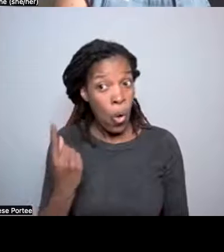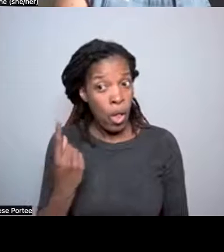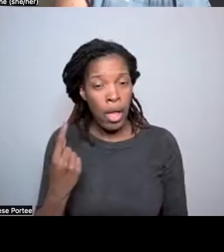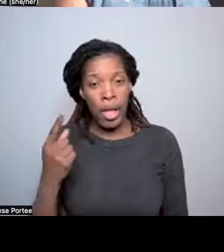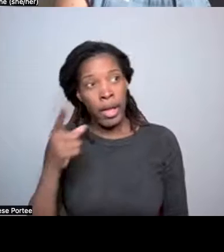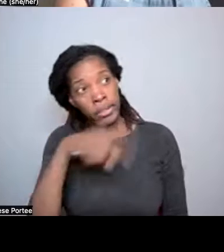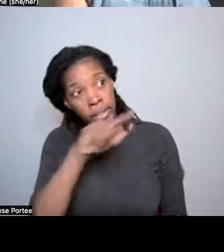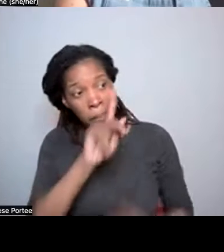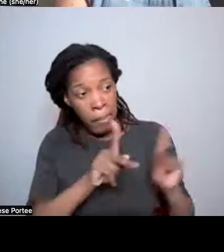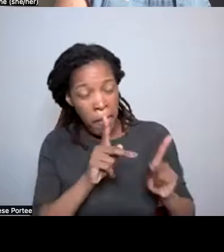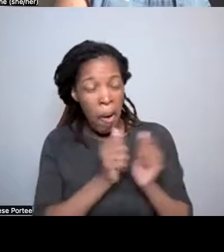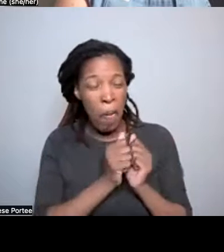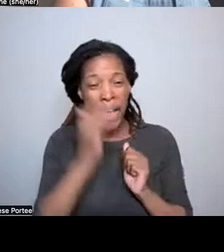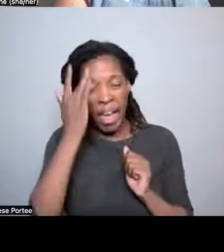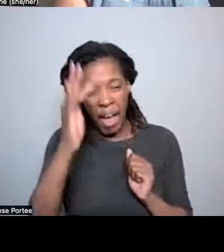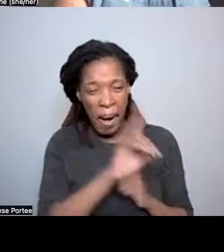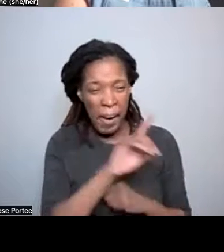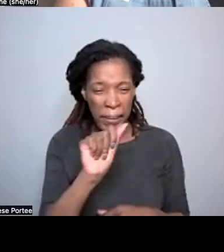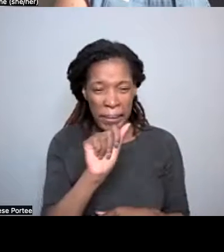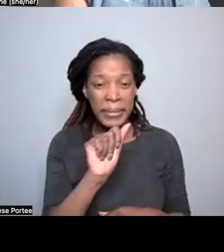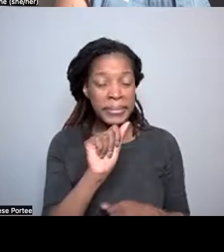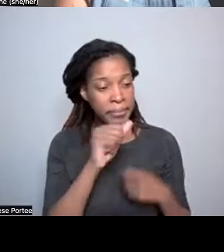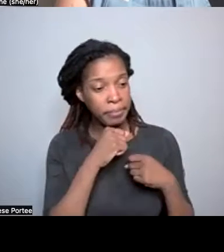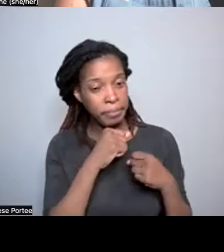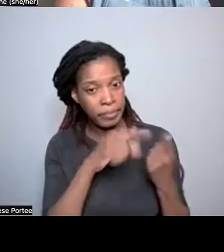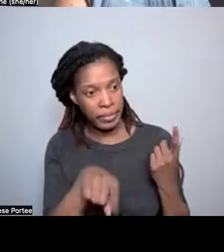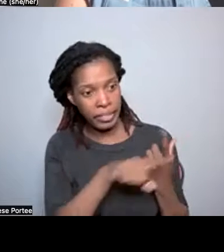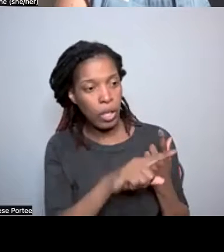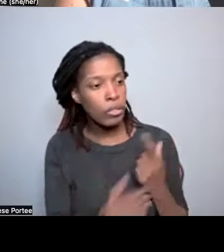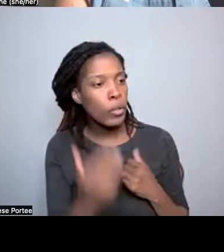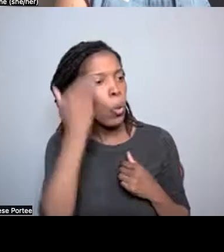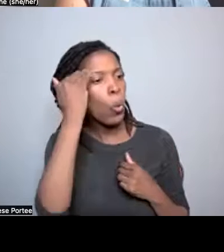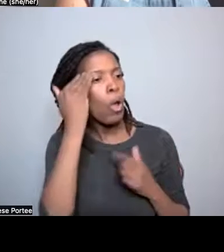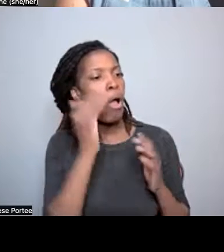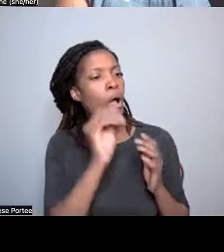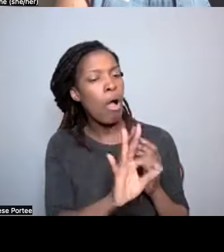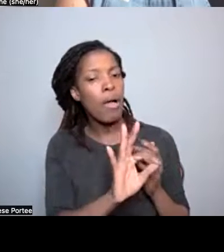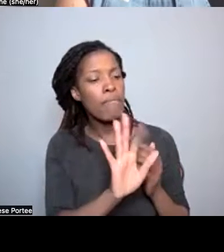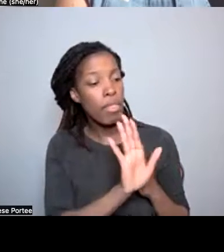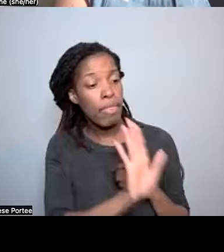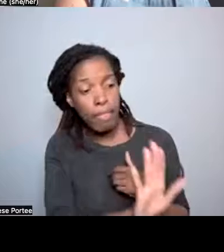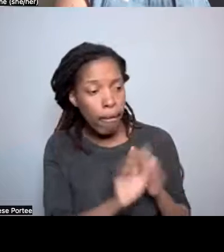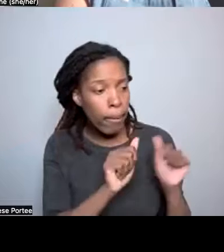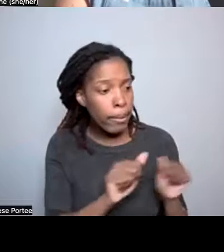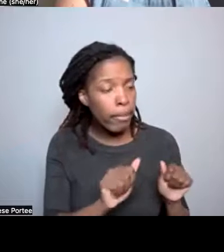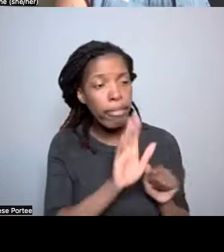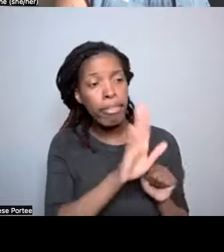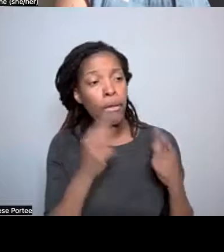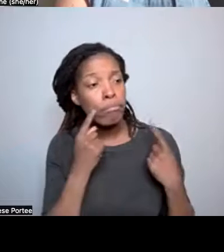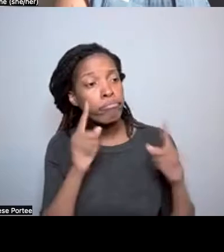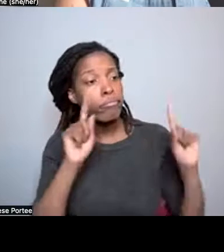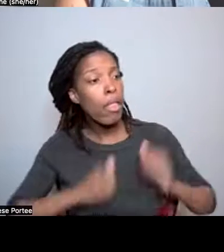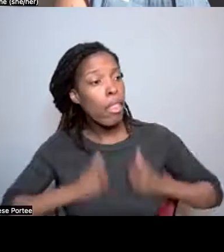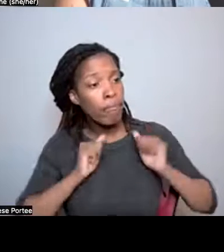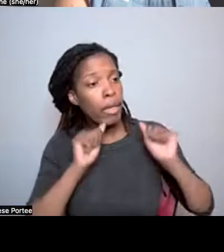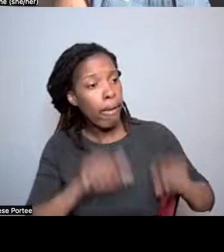with intellectual disability were made aware about what they can achieve in life,